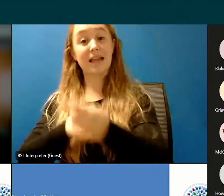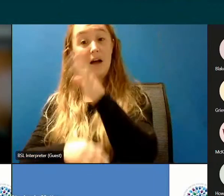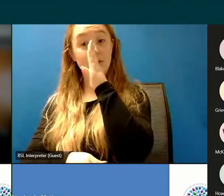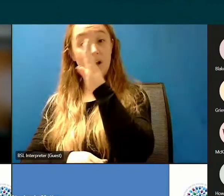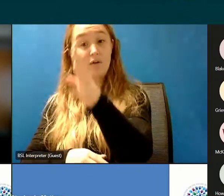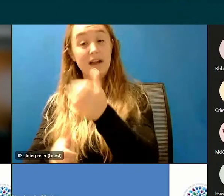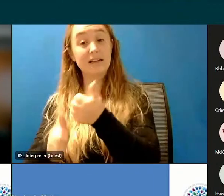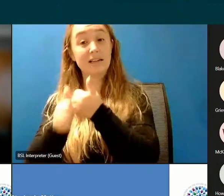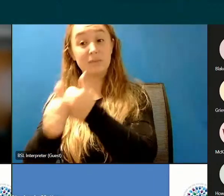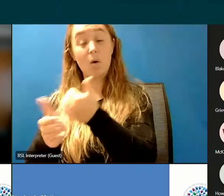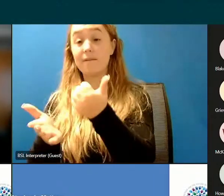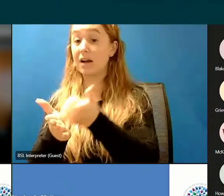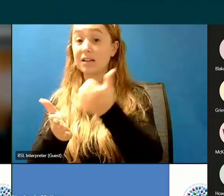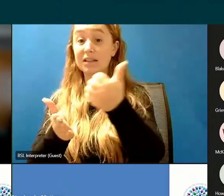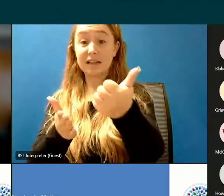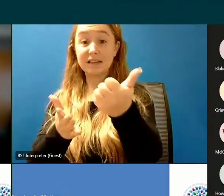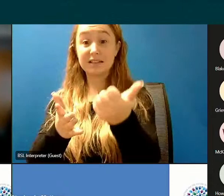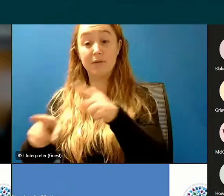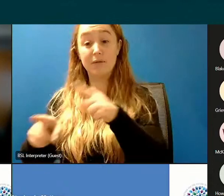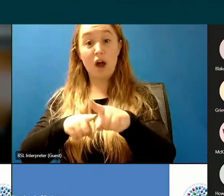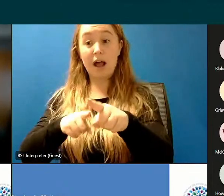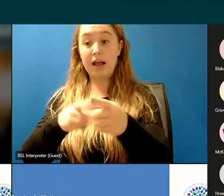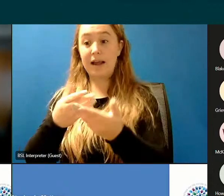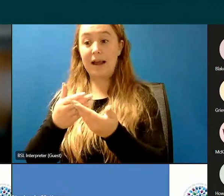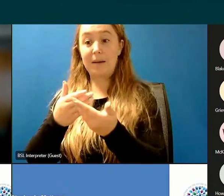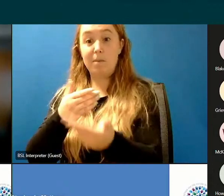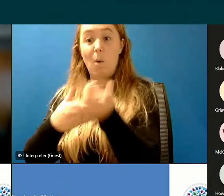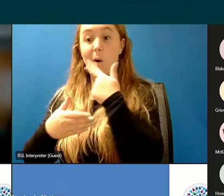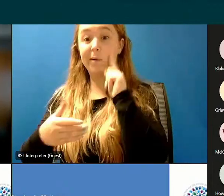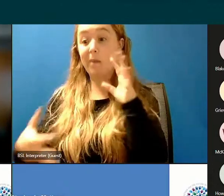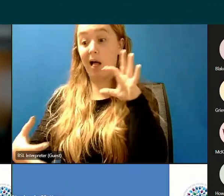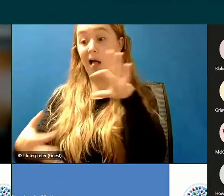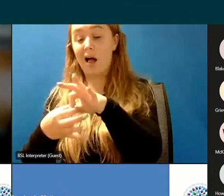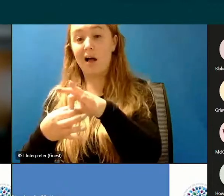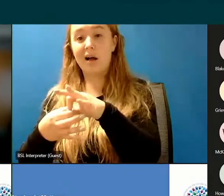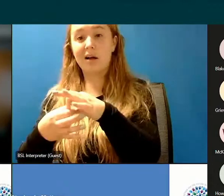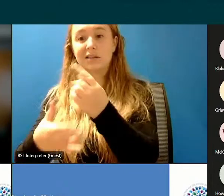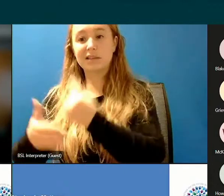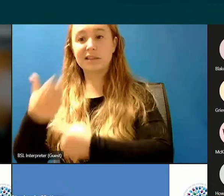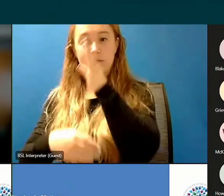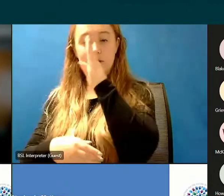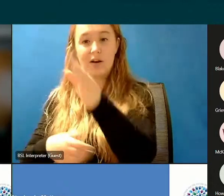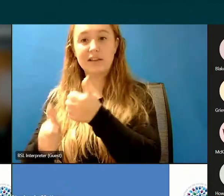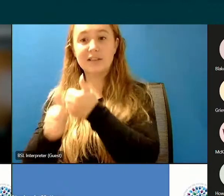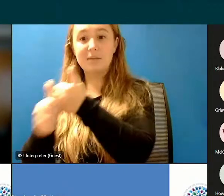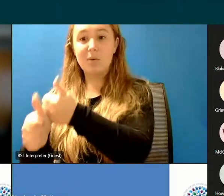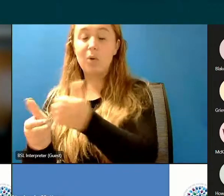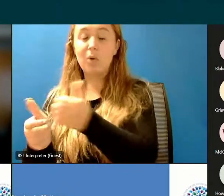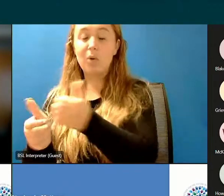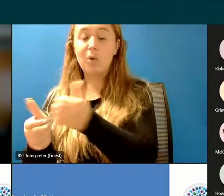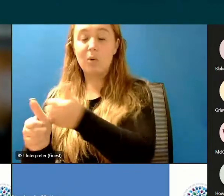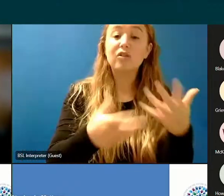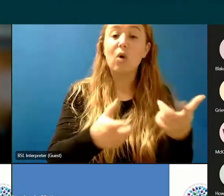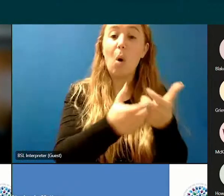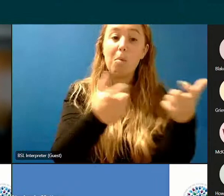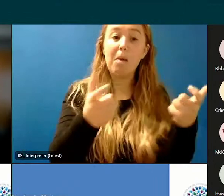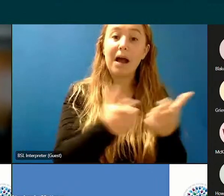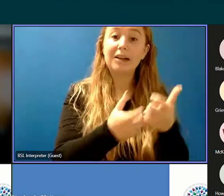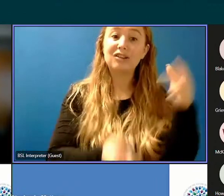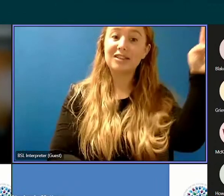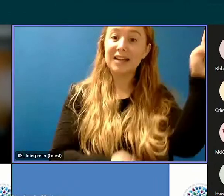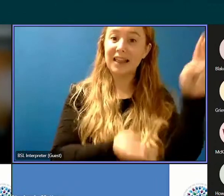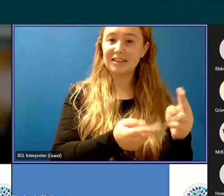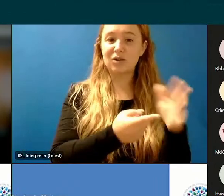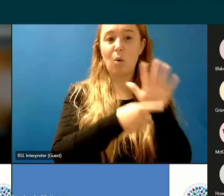people we can get onto it, the less demand there is for our carers, and I think it addresses quite a few of the needs that we would have. And it's just a case of how